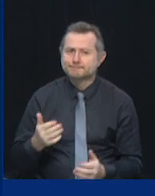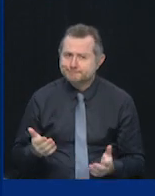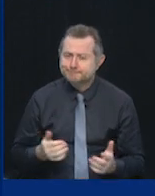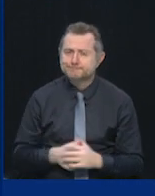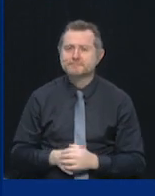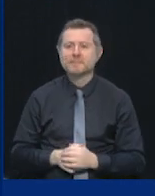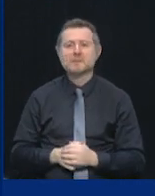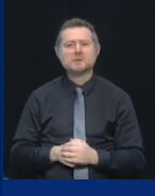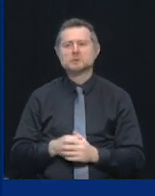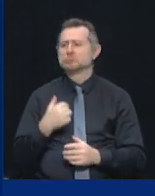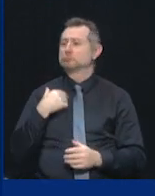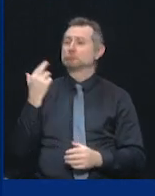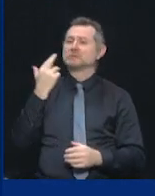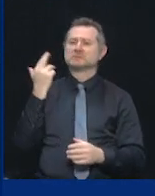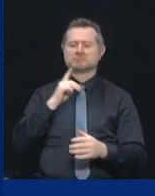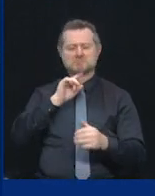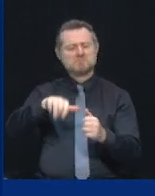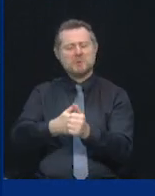inexplicable